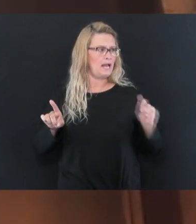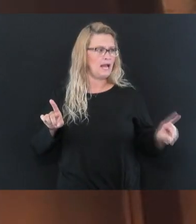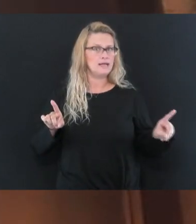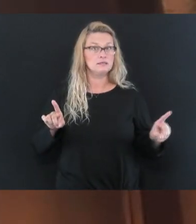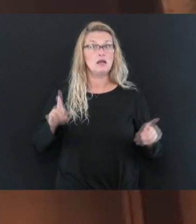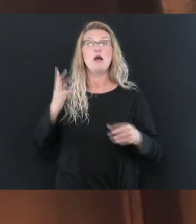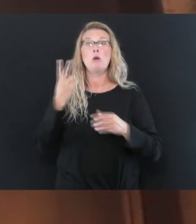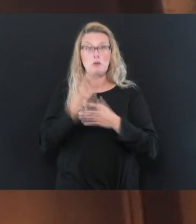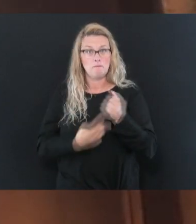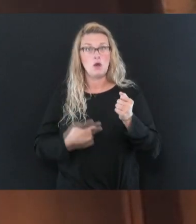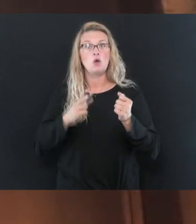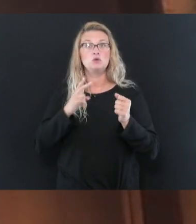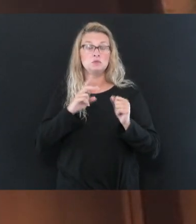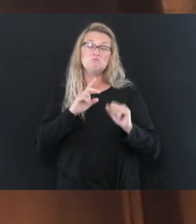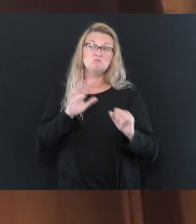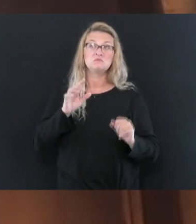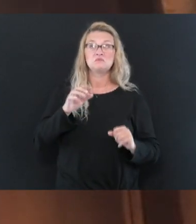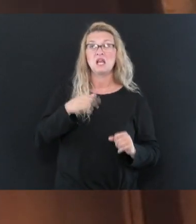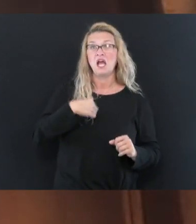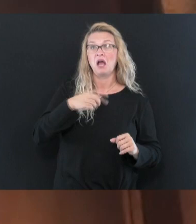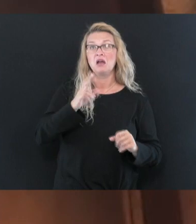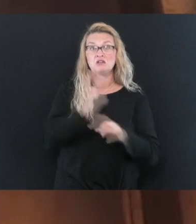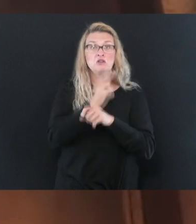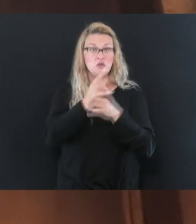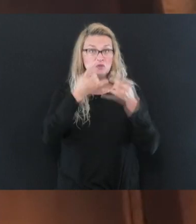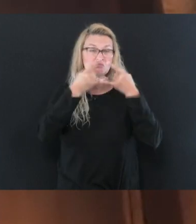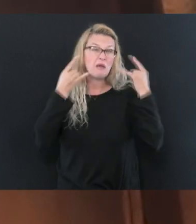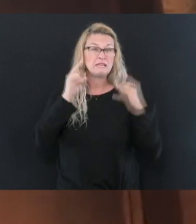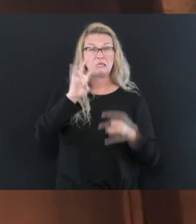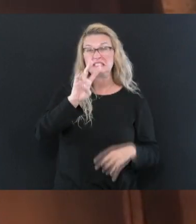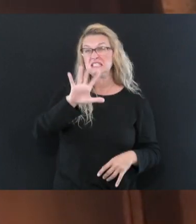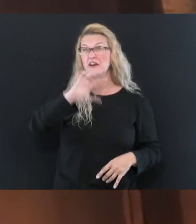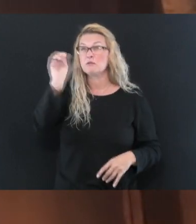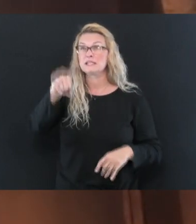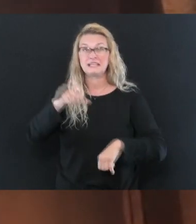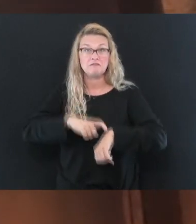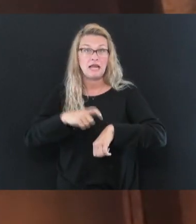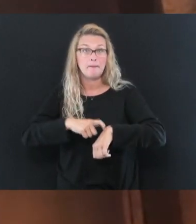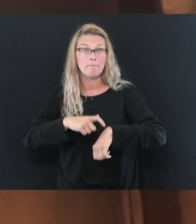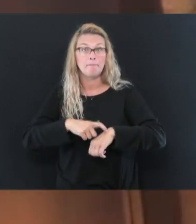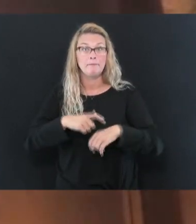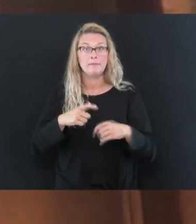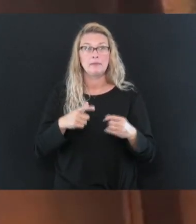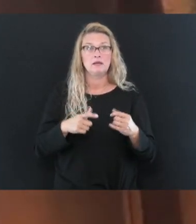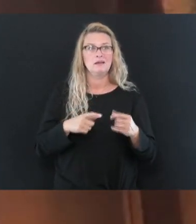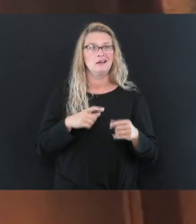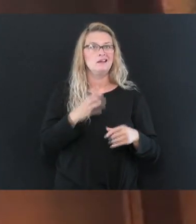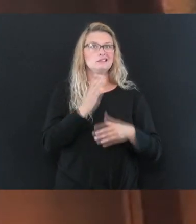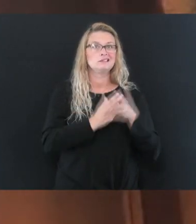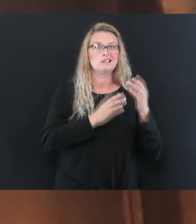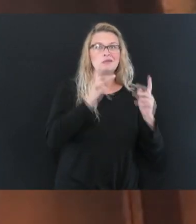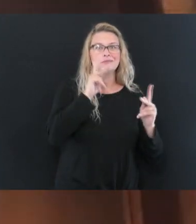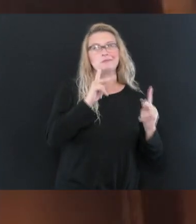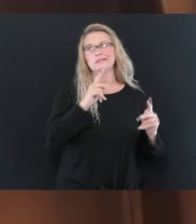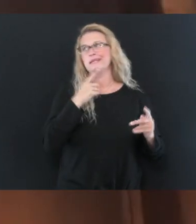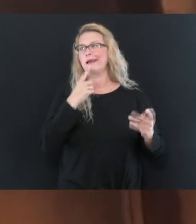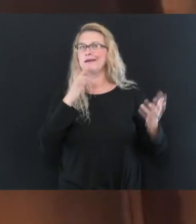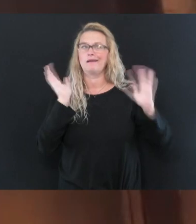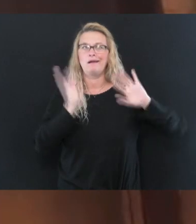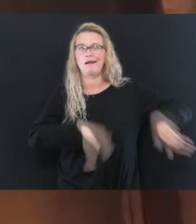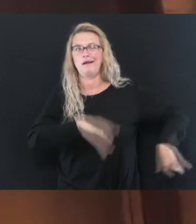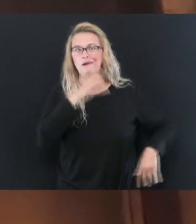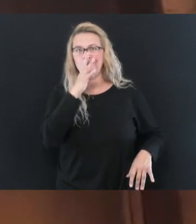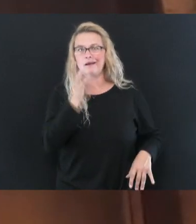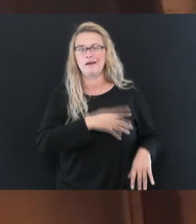wearing masks about 70 to 75% of the time. And so therefore, many people are saying, oh, masks don't matter, people get sick. But if you